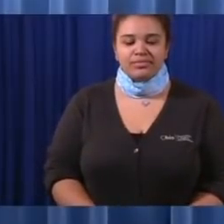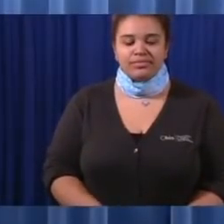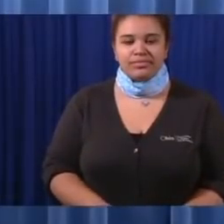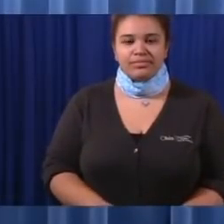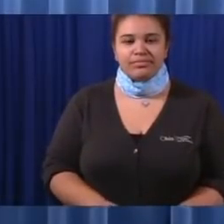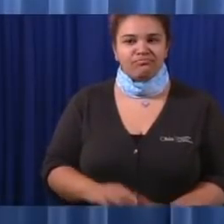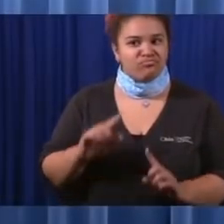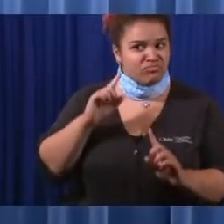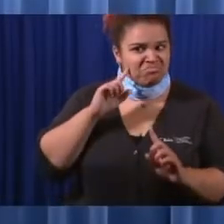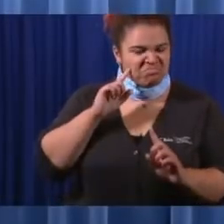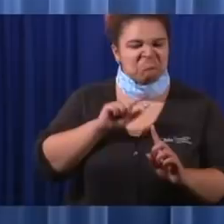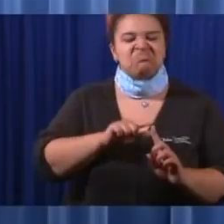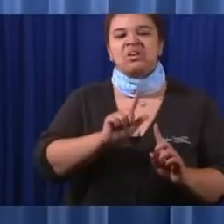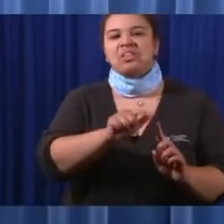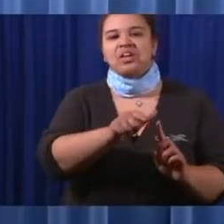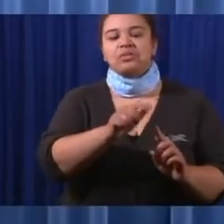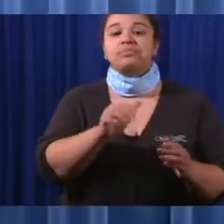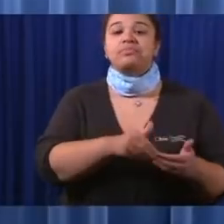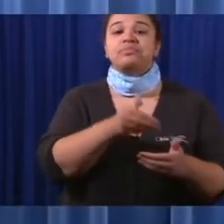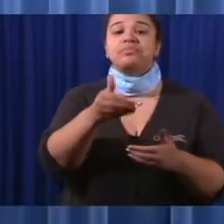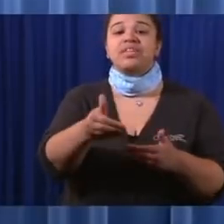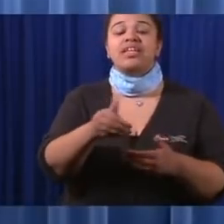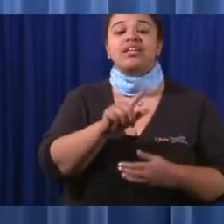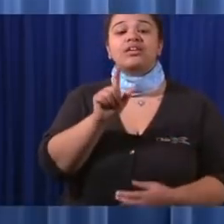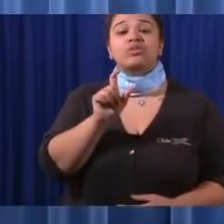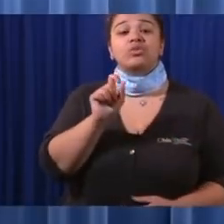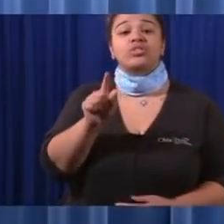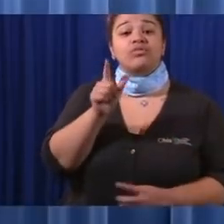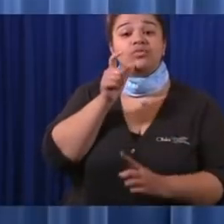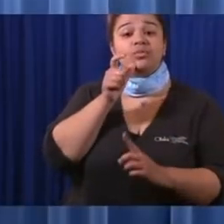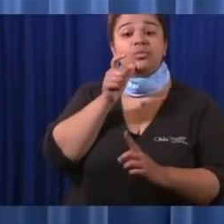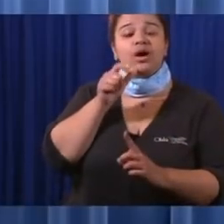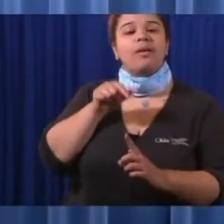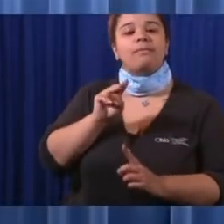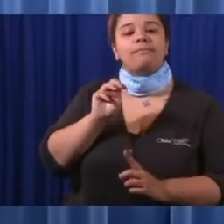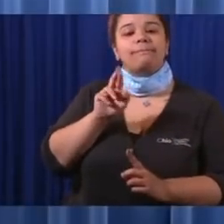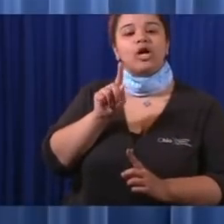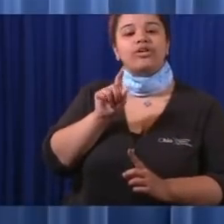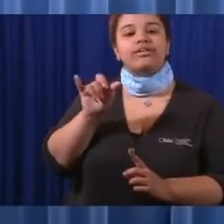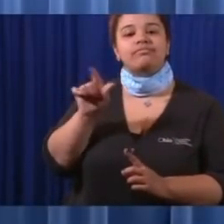Put back to Laura. Our next question is from Marty Schladen at the Ohio Capitol Journal.